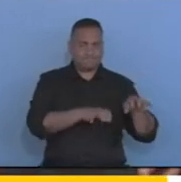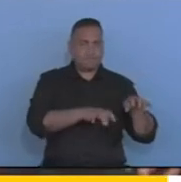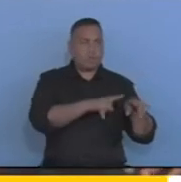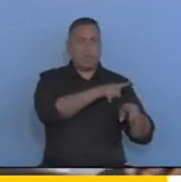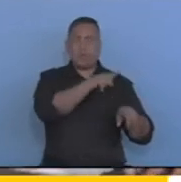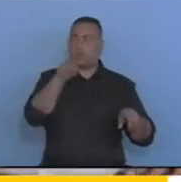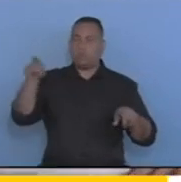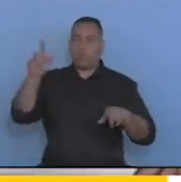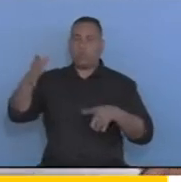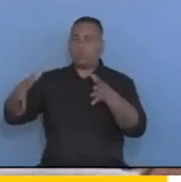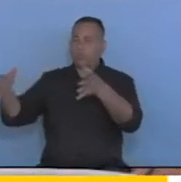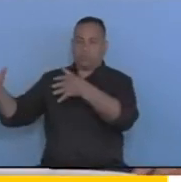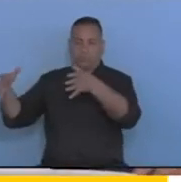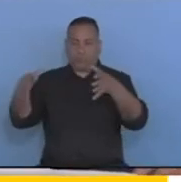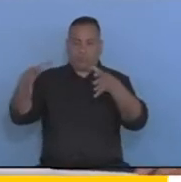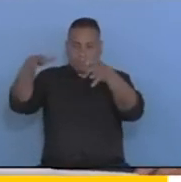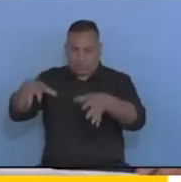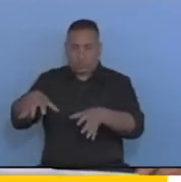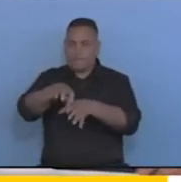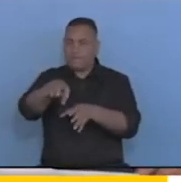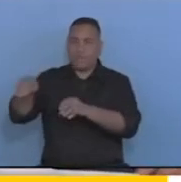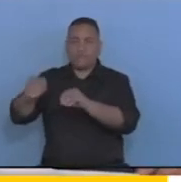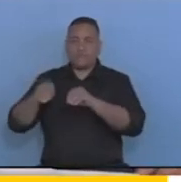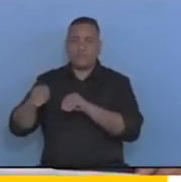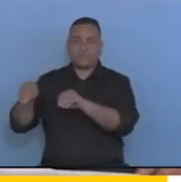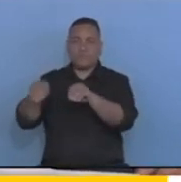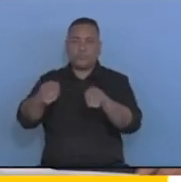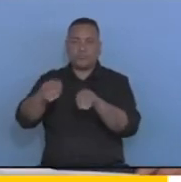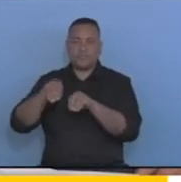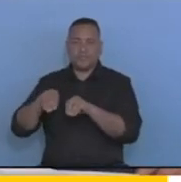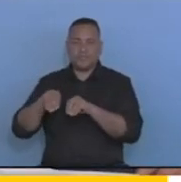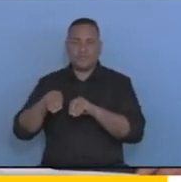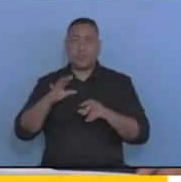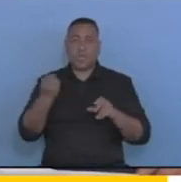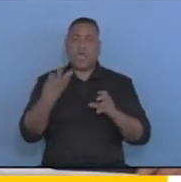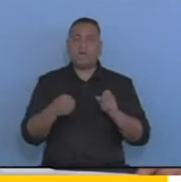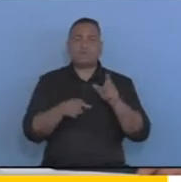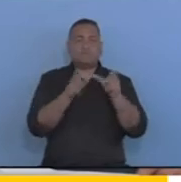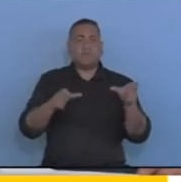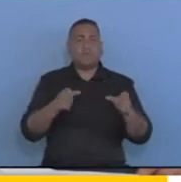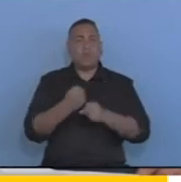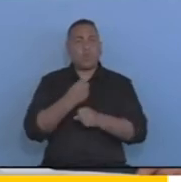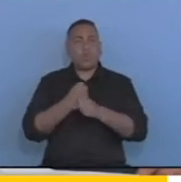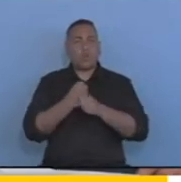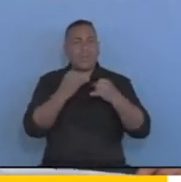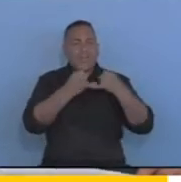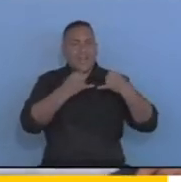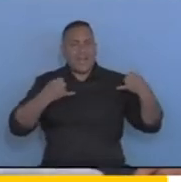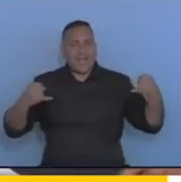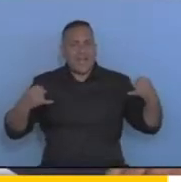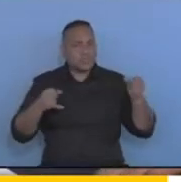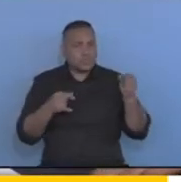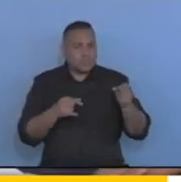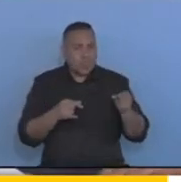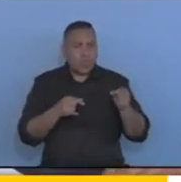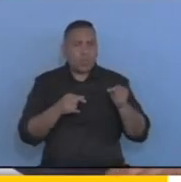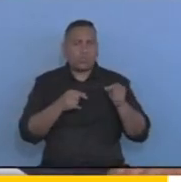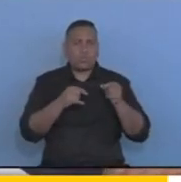all the components together. You still have people on the assembly lines. Doing all the little smaller things that the robots cannot